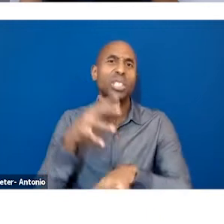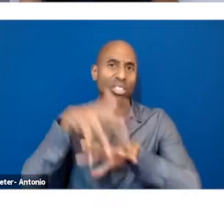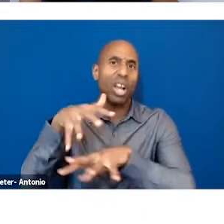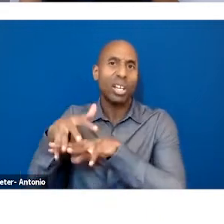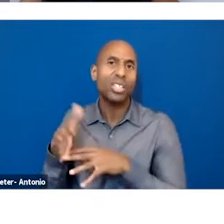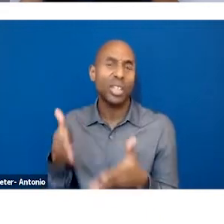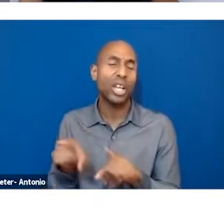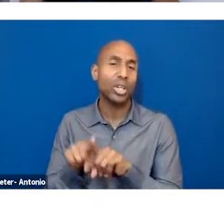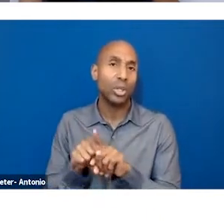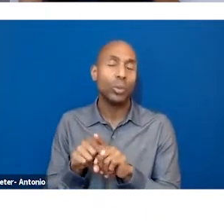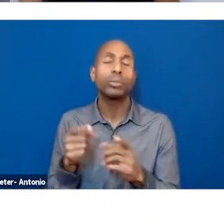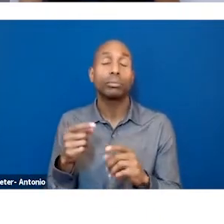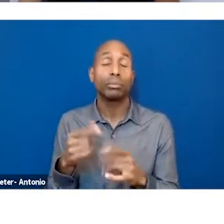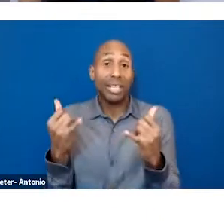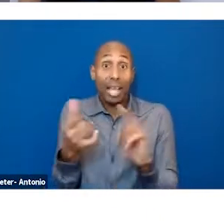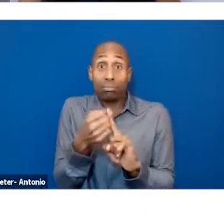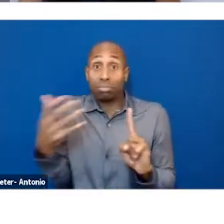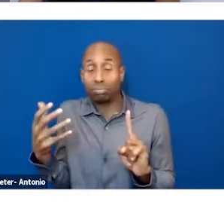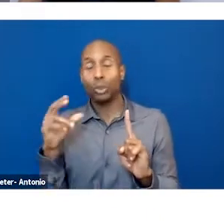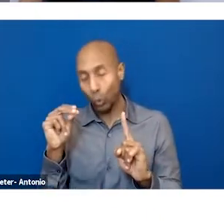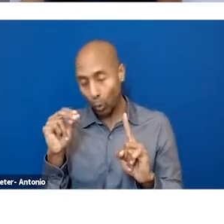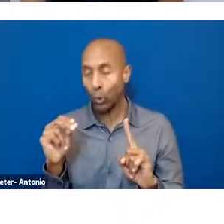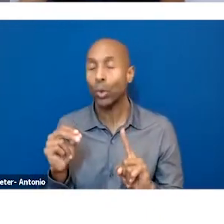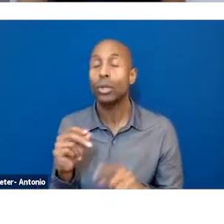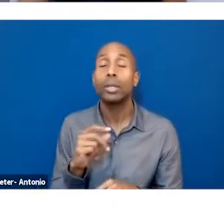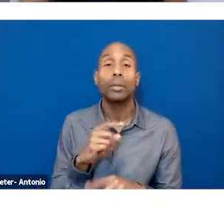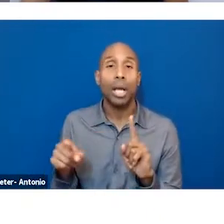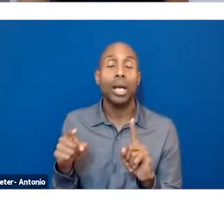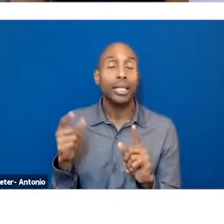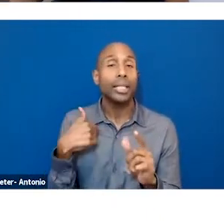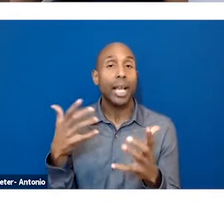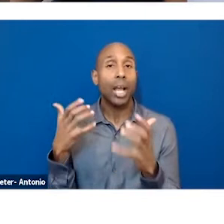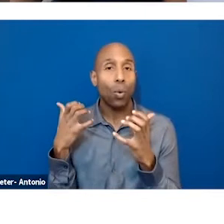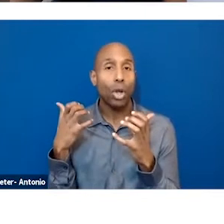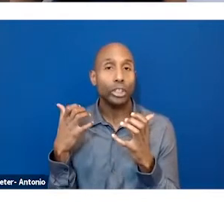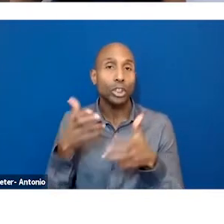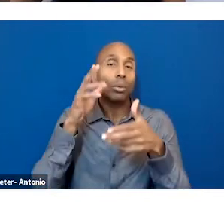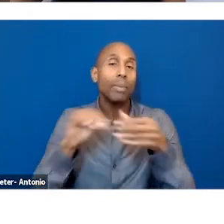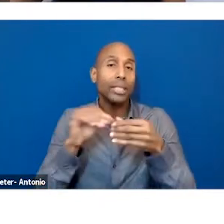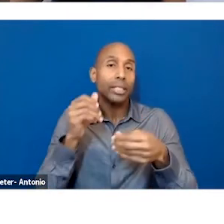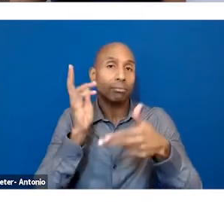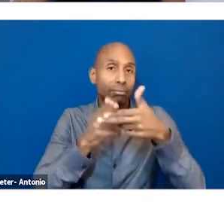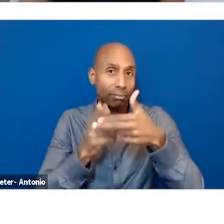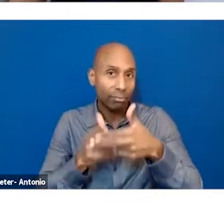these ways that racism is institutionalized in fashion, but I did want to name them.